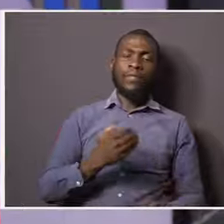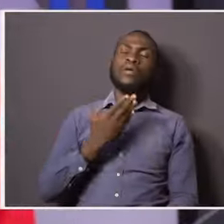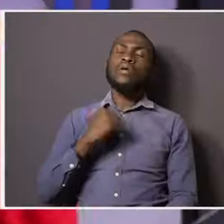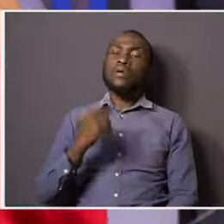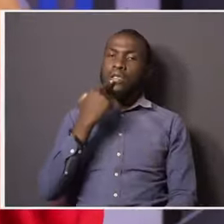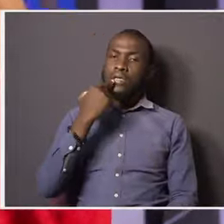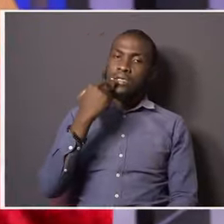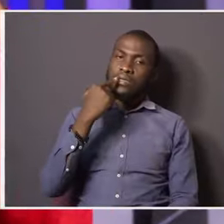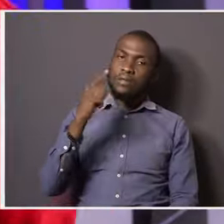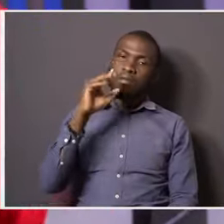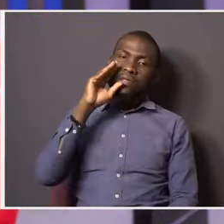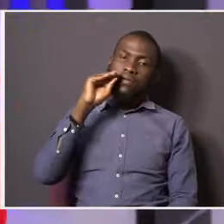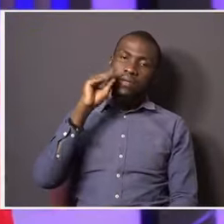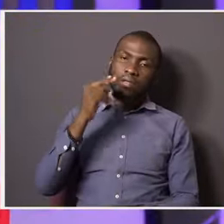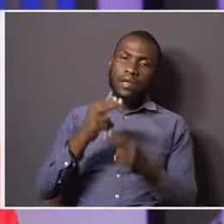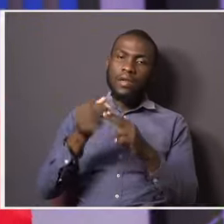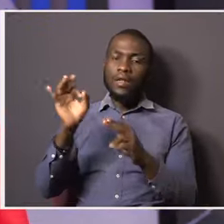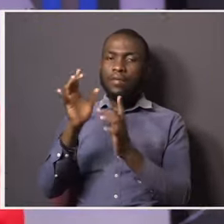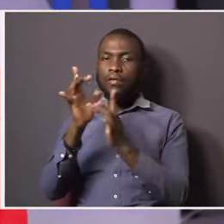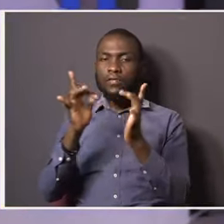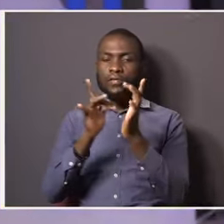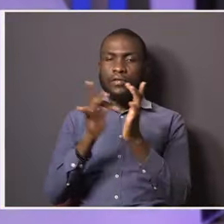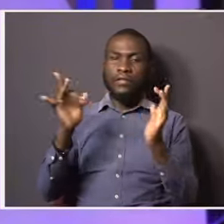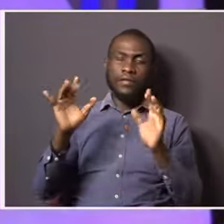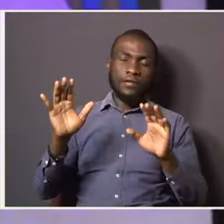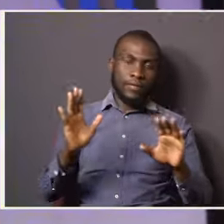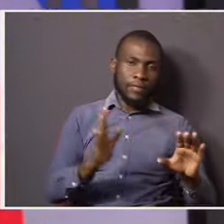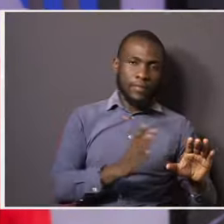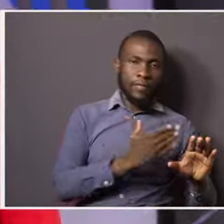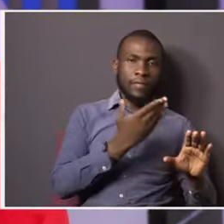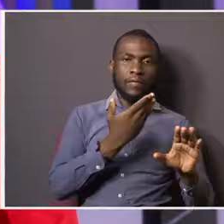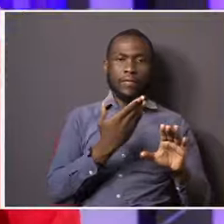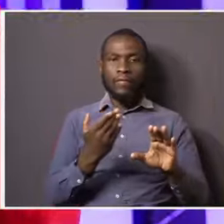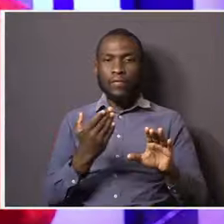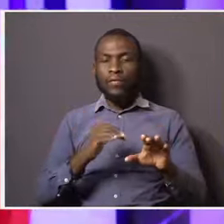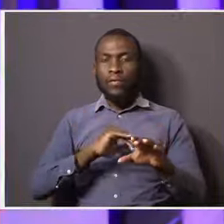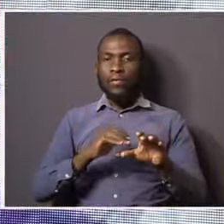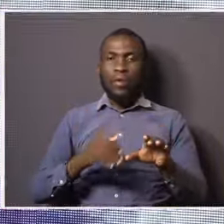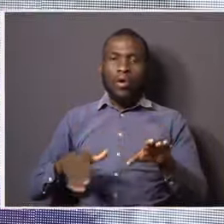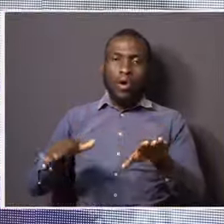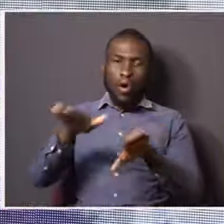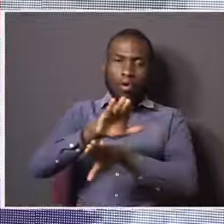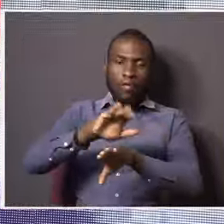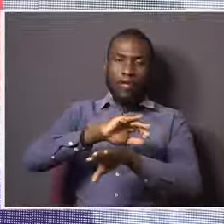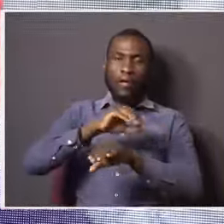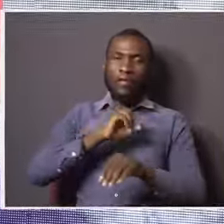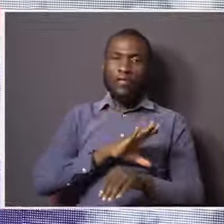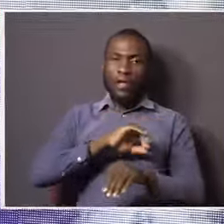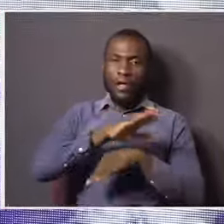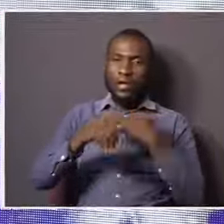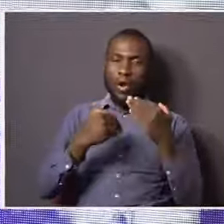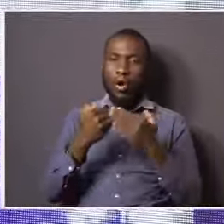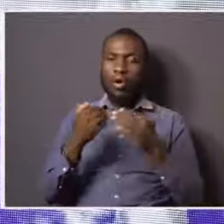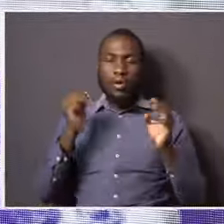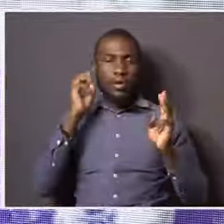want to speak the name of Jesus over fear and anxiety. Over fear